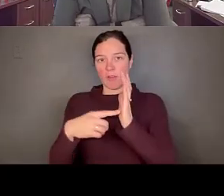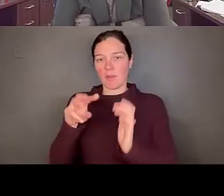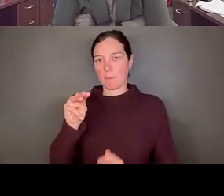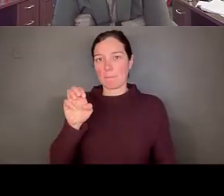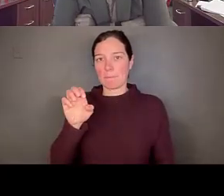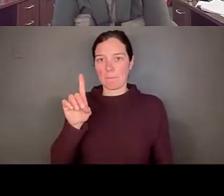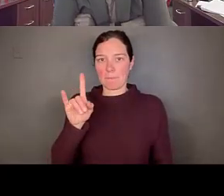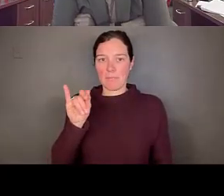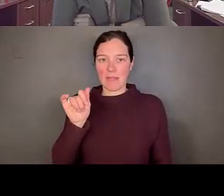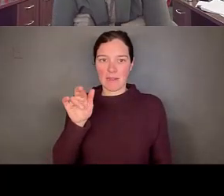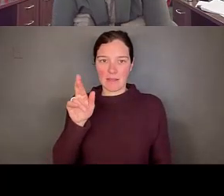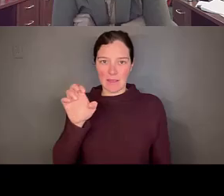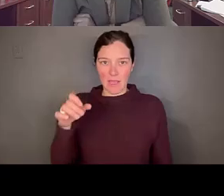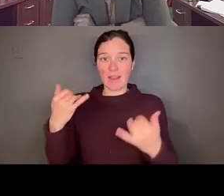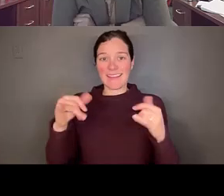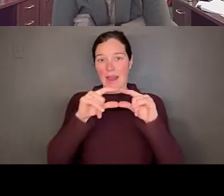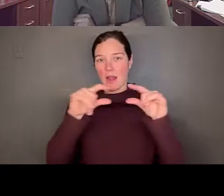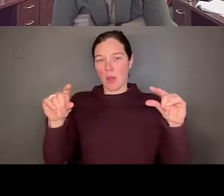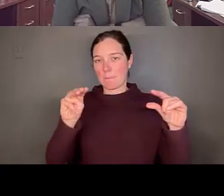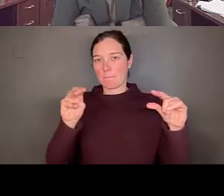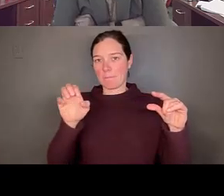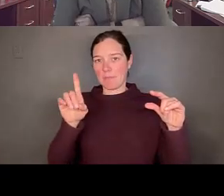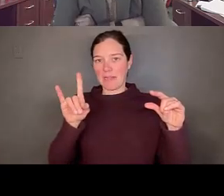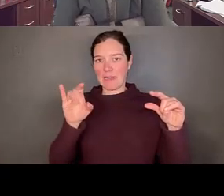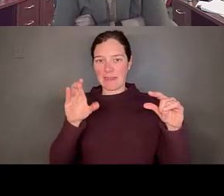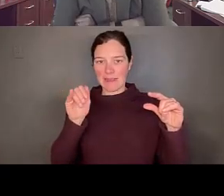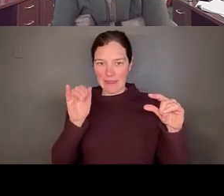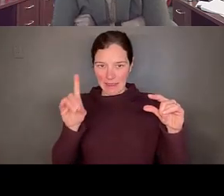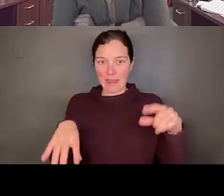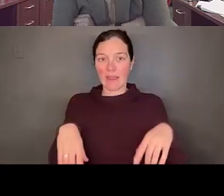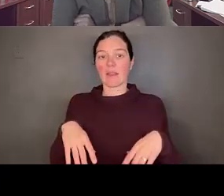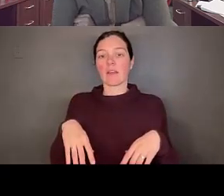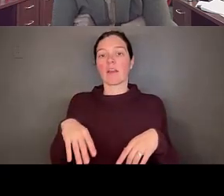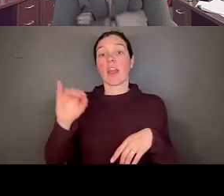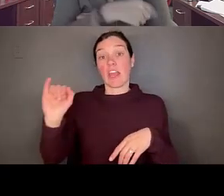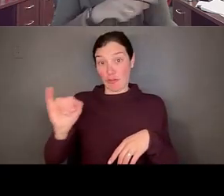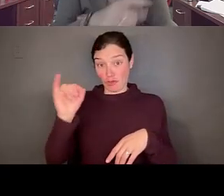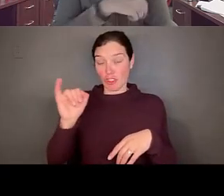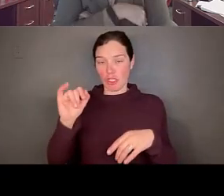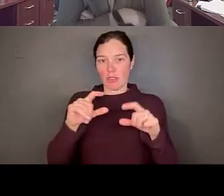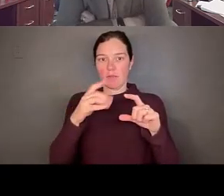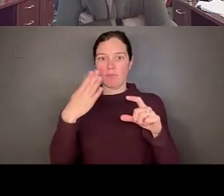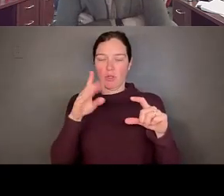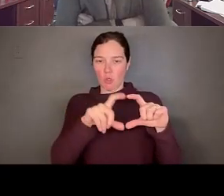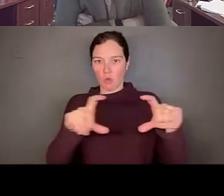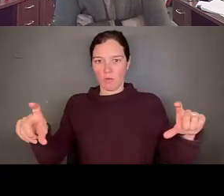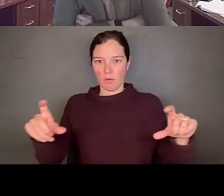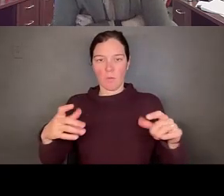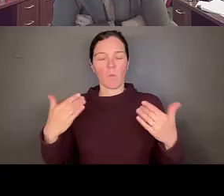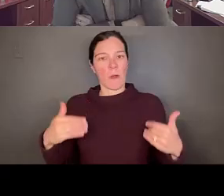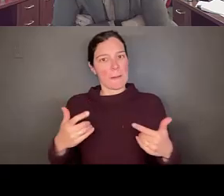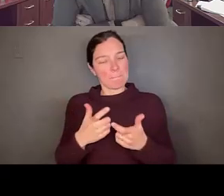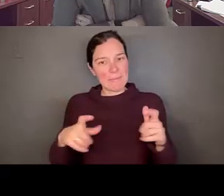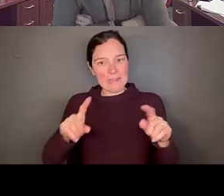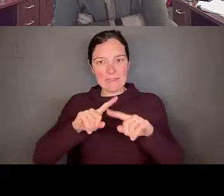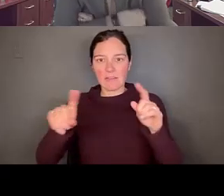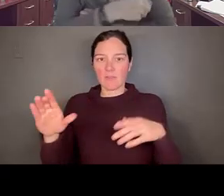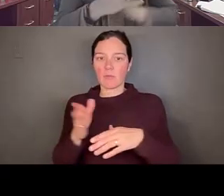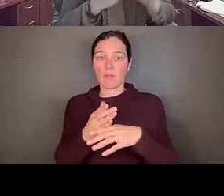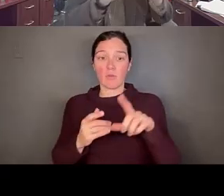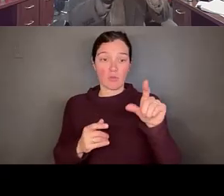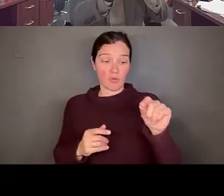is Medicaid, commercial is in blue. Massive difference. If we've seen from 2014 to